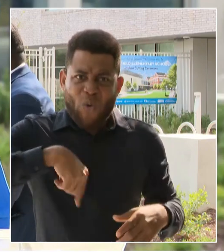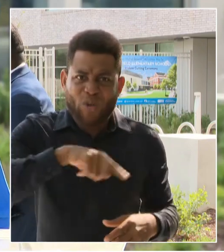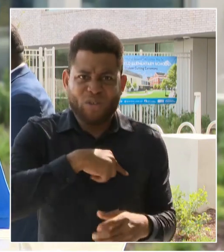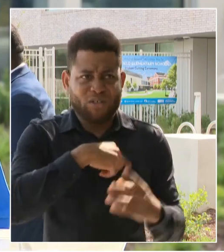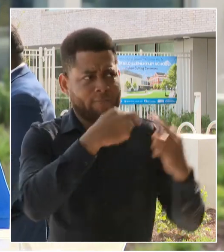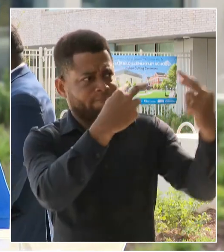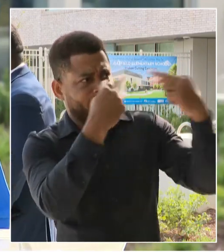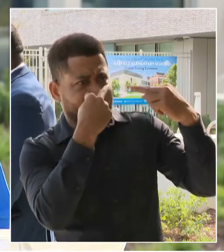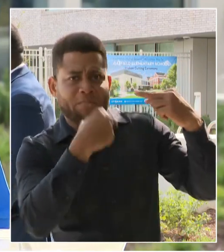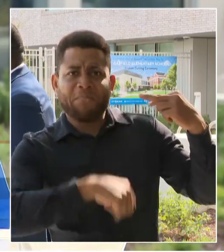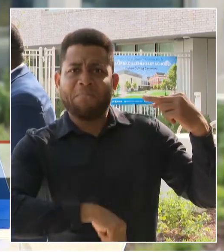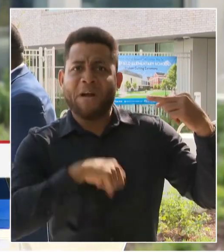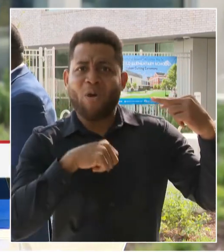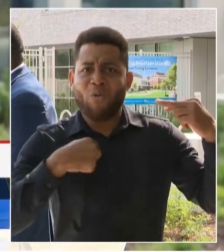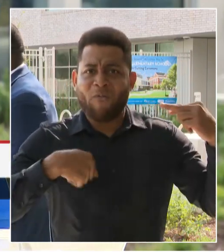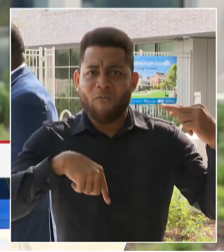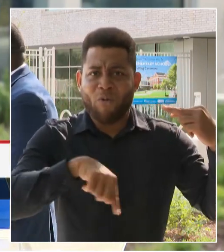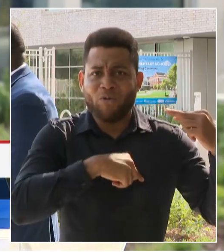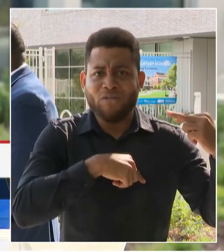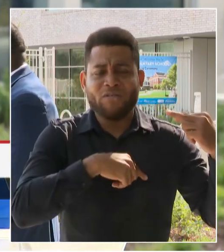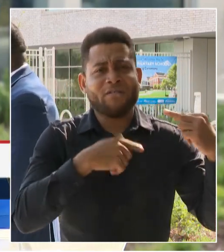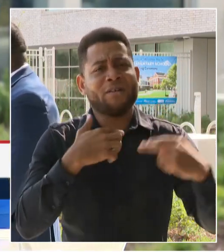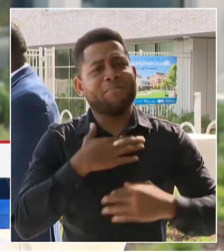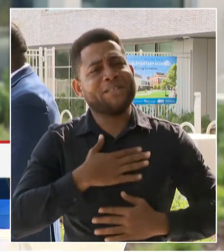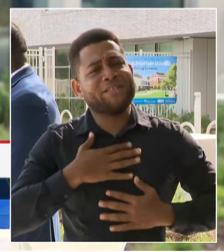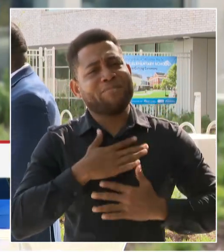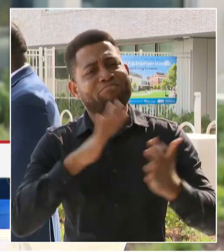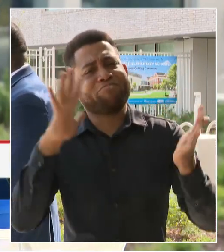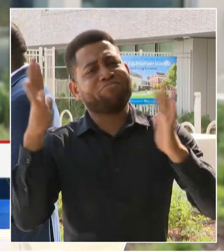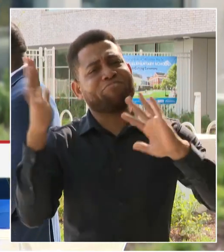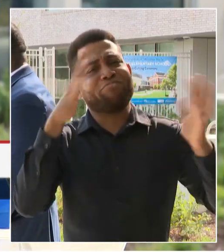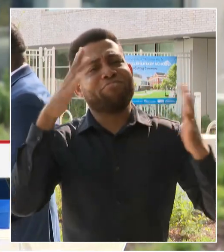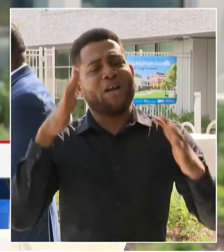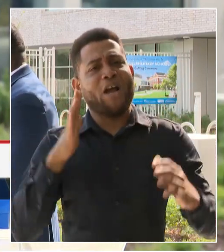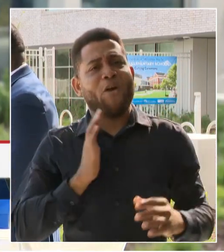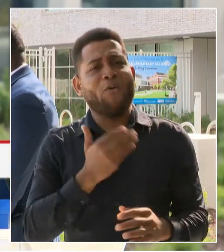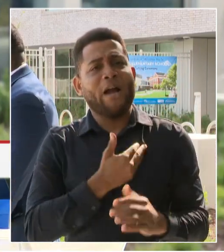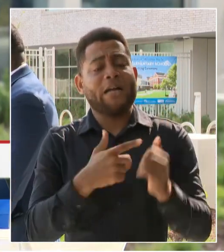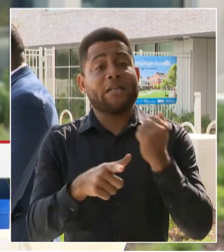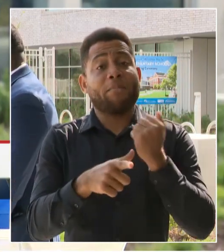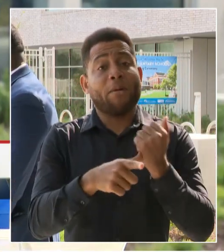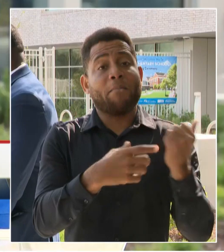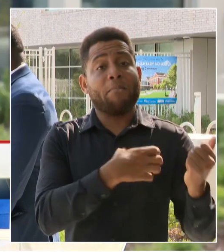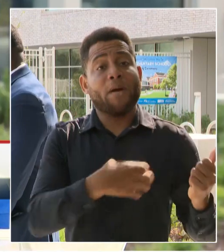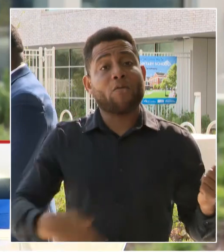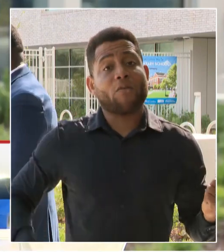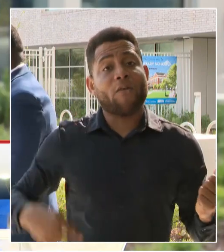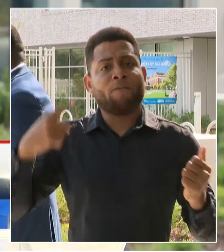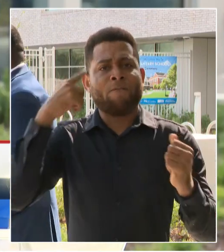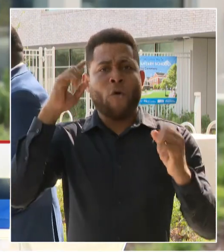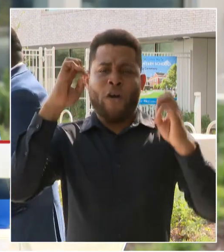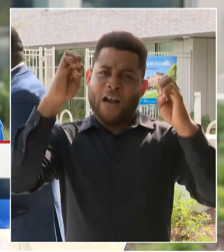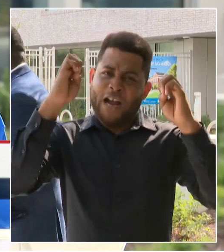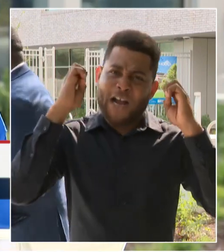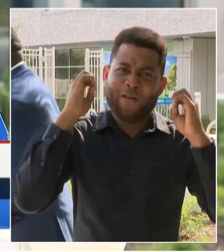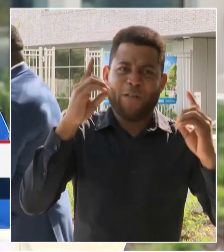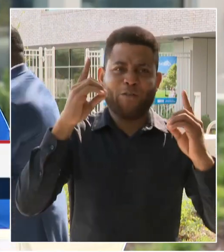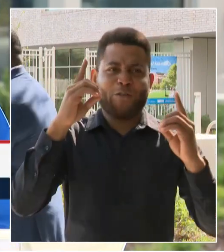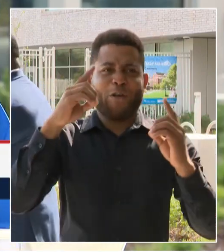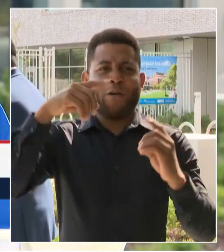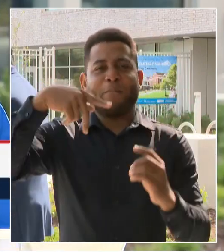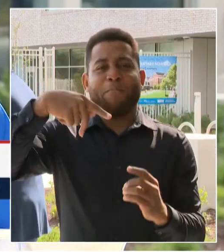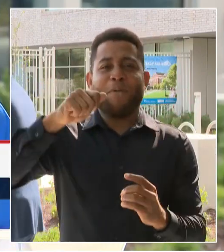please give a warm Garfield community welcome to our Deputy Mayor for Education, Mr. Paul Kine.